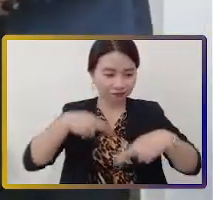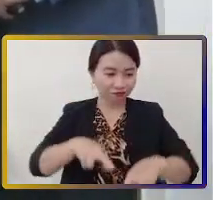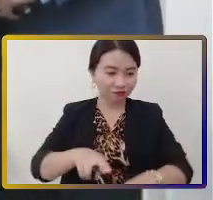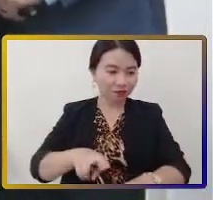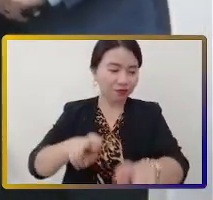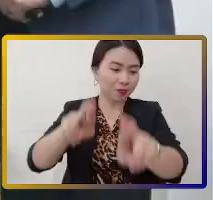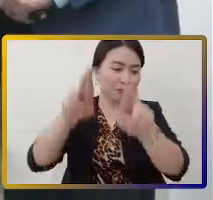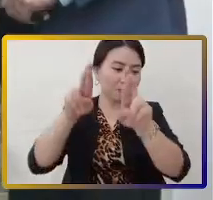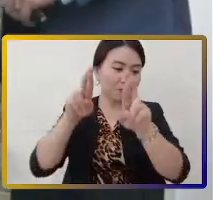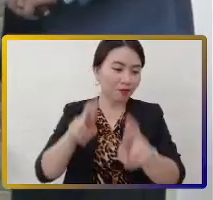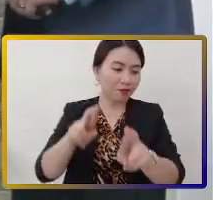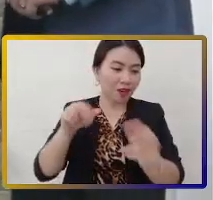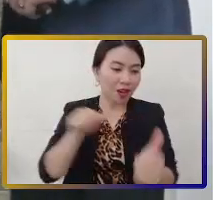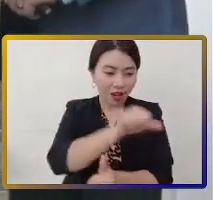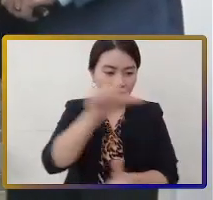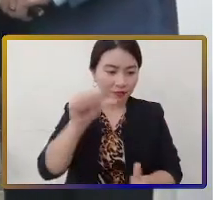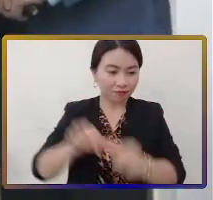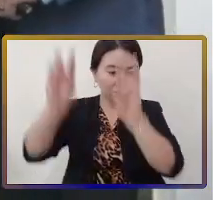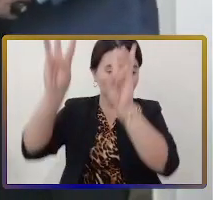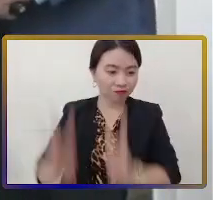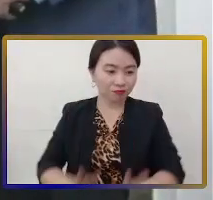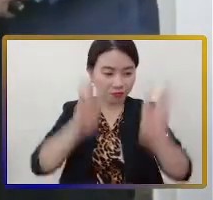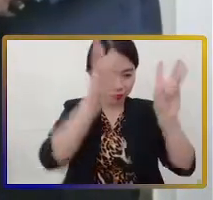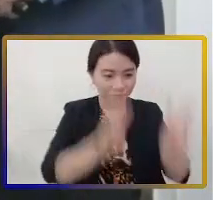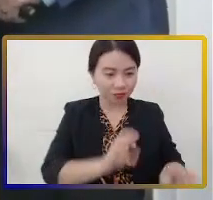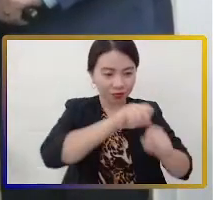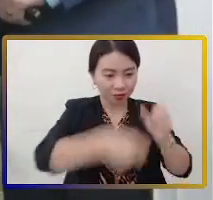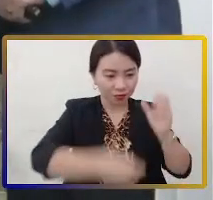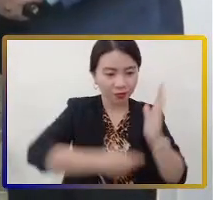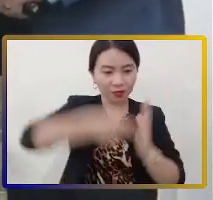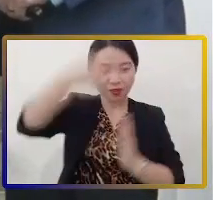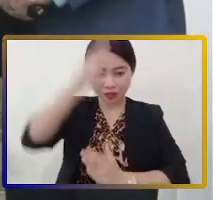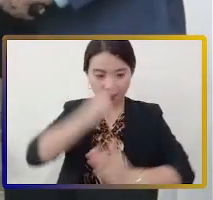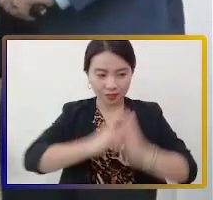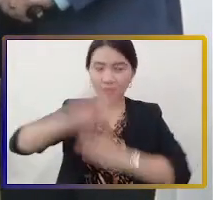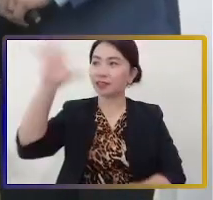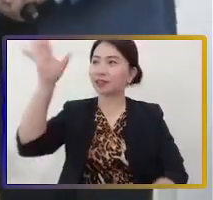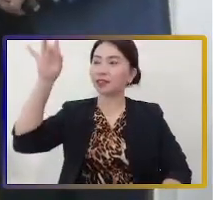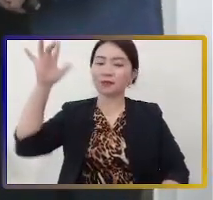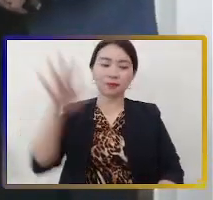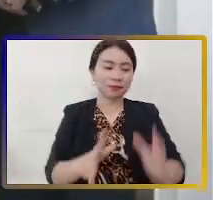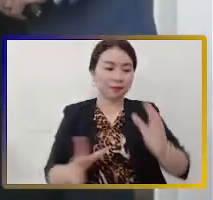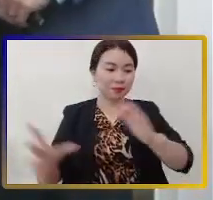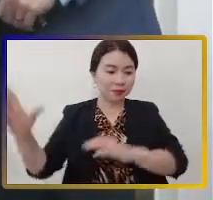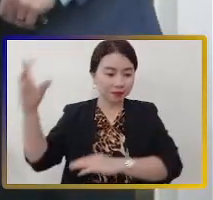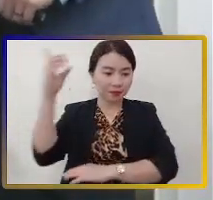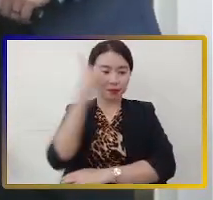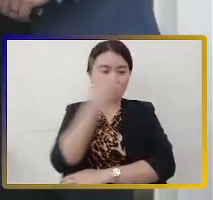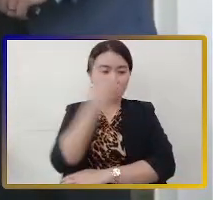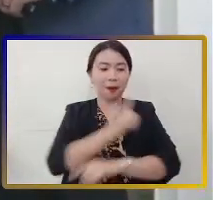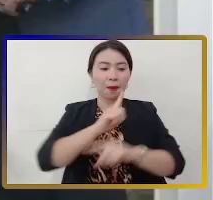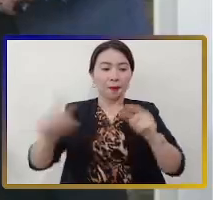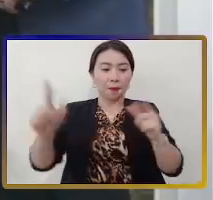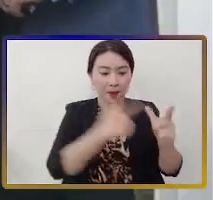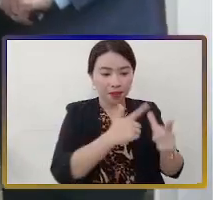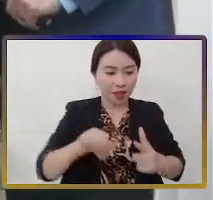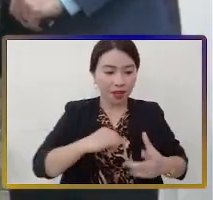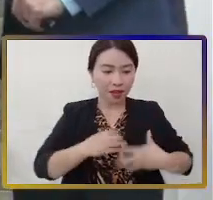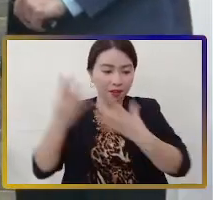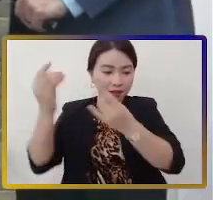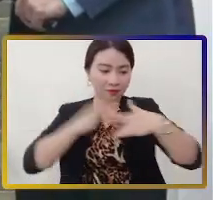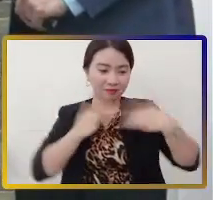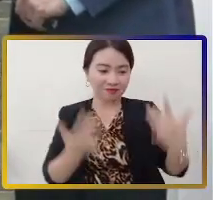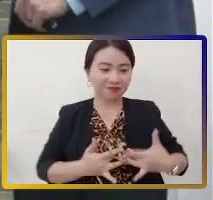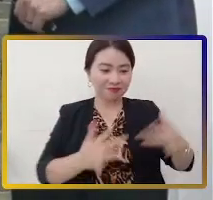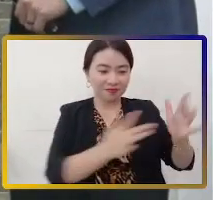wrong road, surrounded by the walls so high it hid the light of day. But then I gave